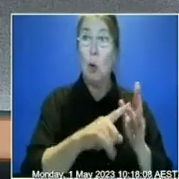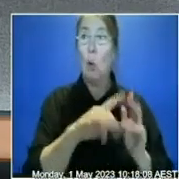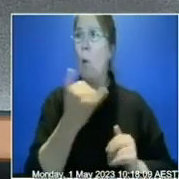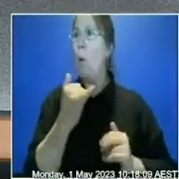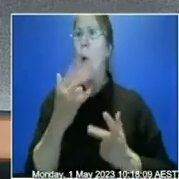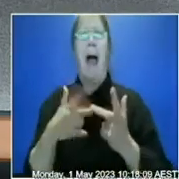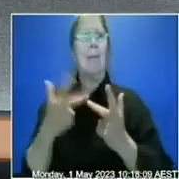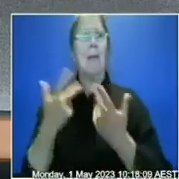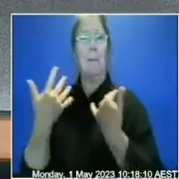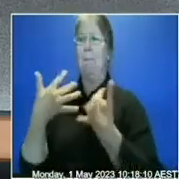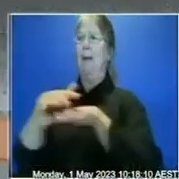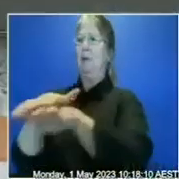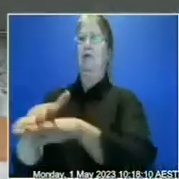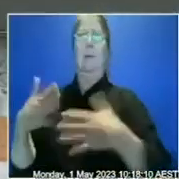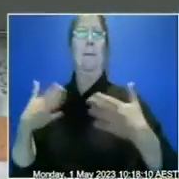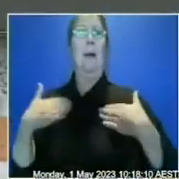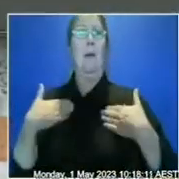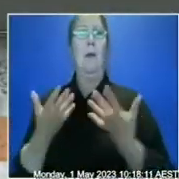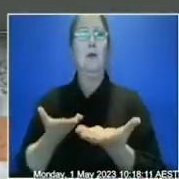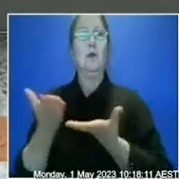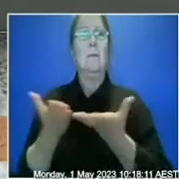And is it a response to the fact that